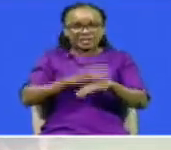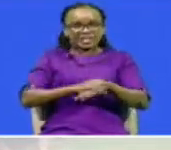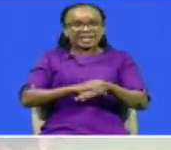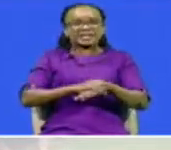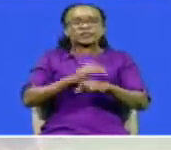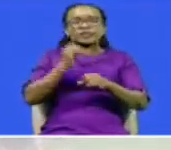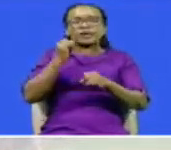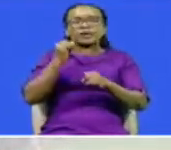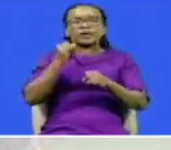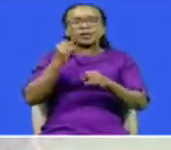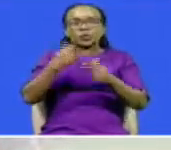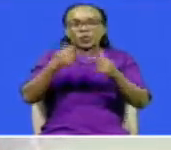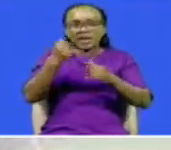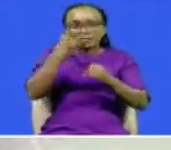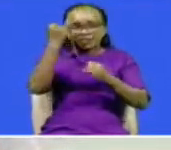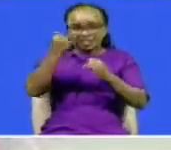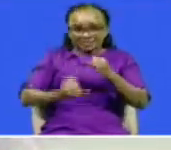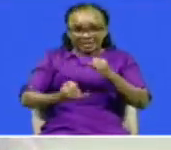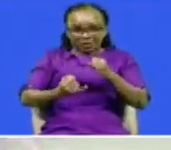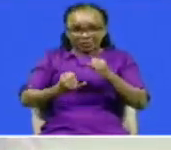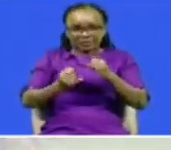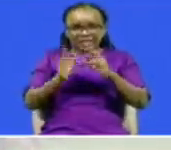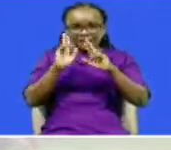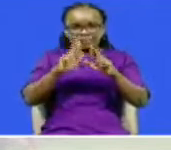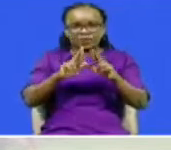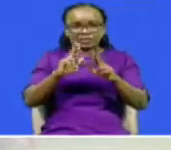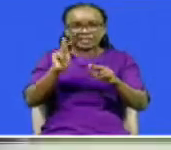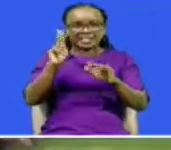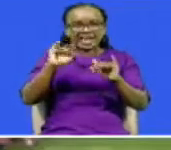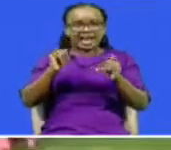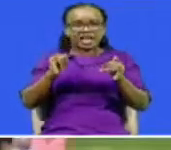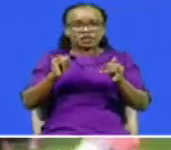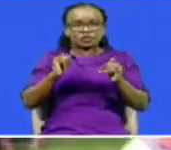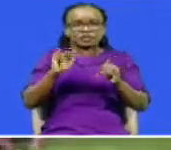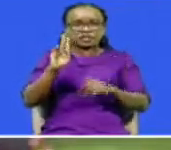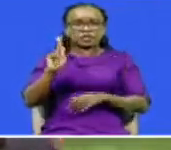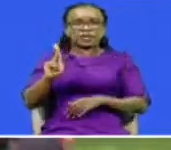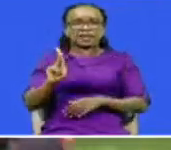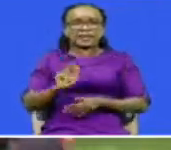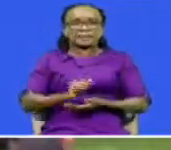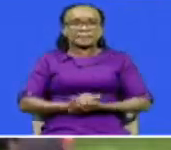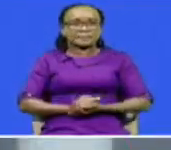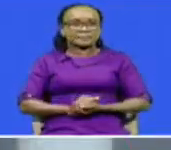the finals. Jeff Mogire, KTN News, Birmingham, UK.